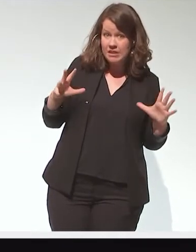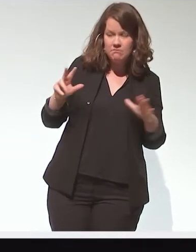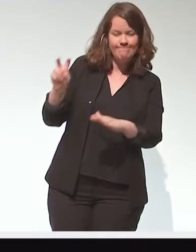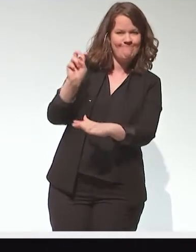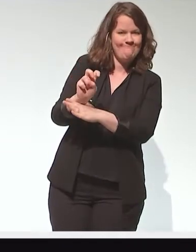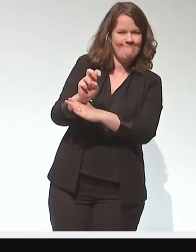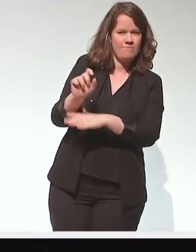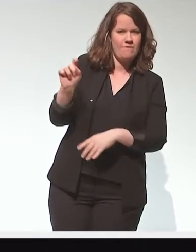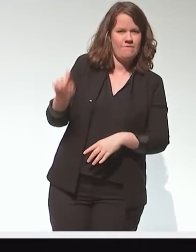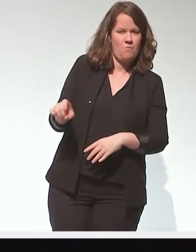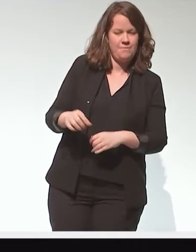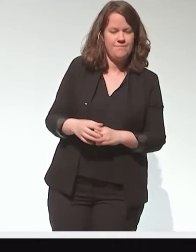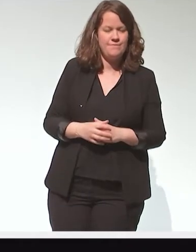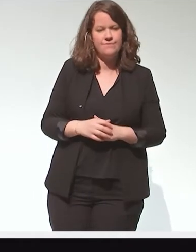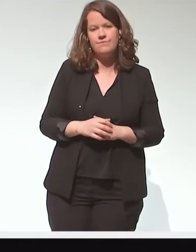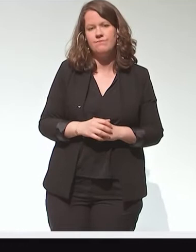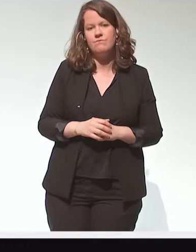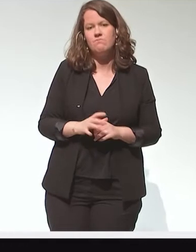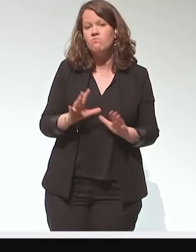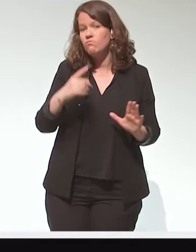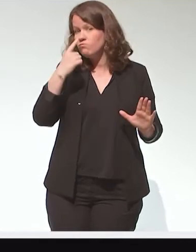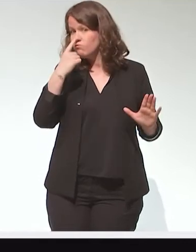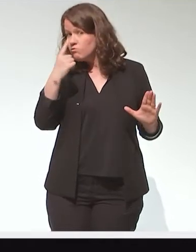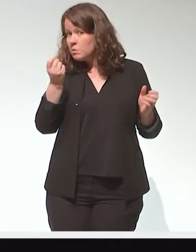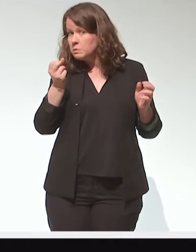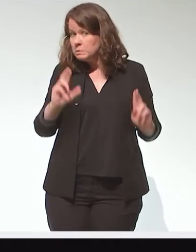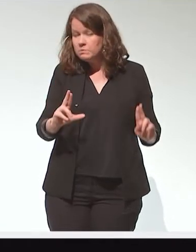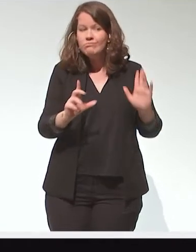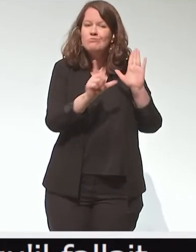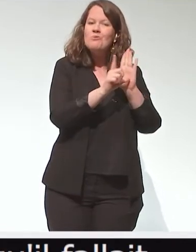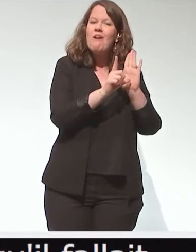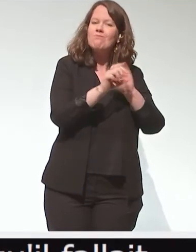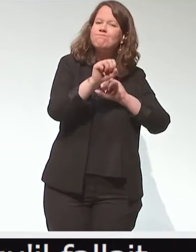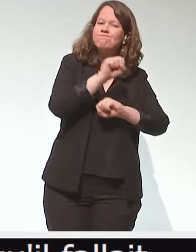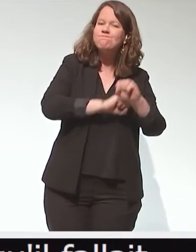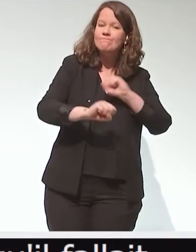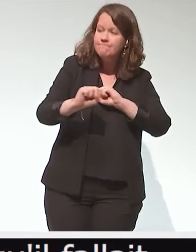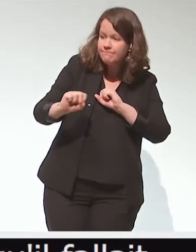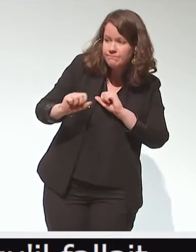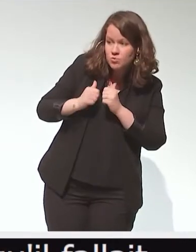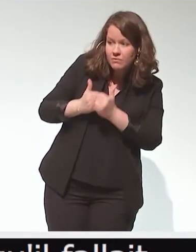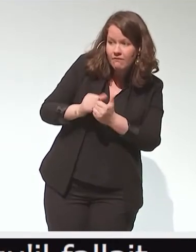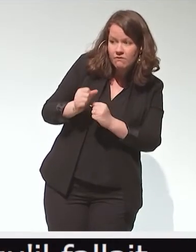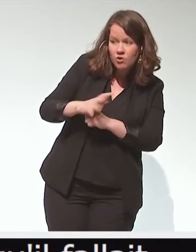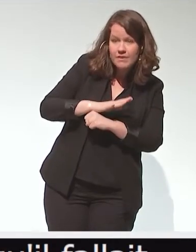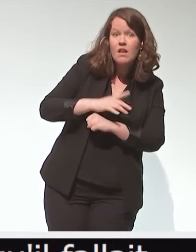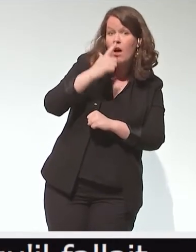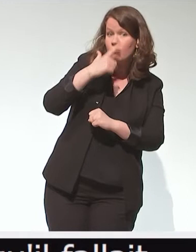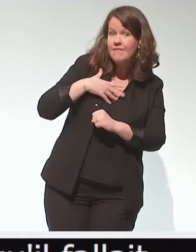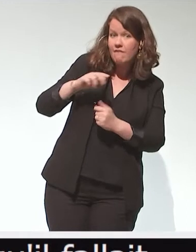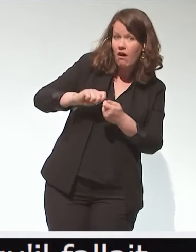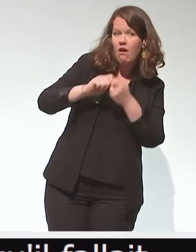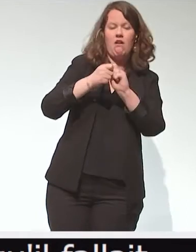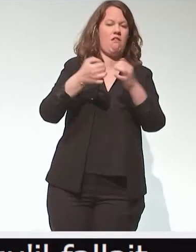maintained. This infrastructure needs to be maintained. And this is why I'm hoping that this legislation